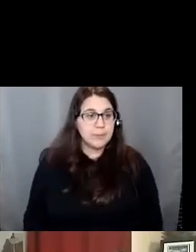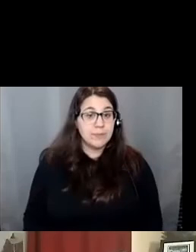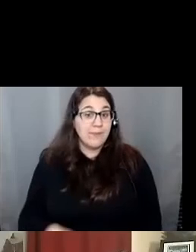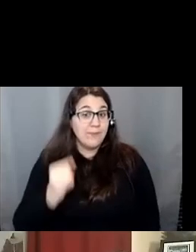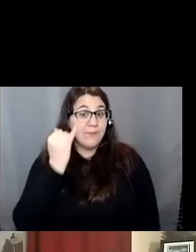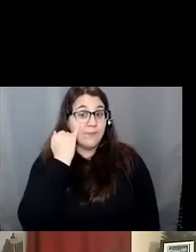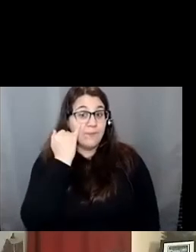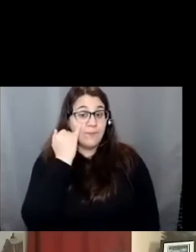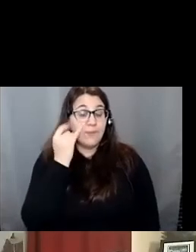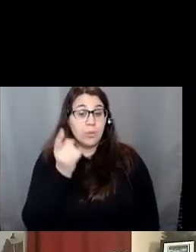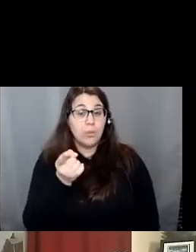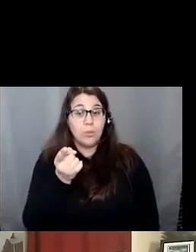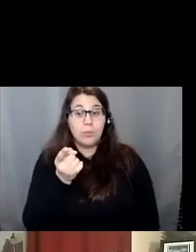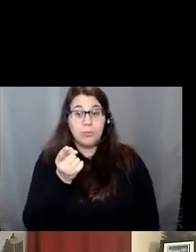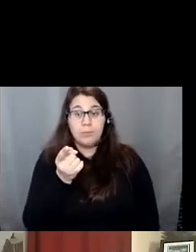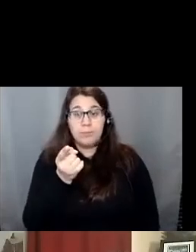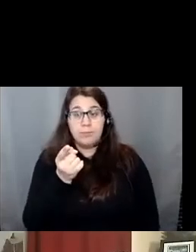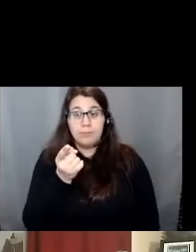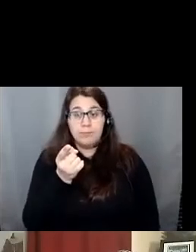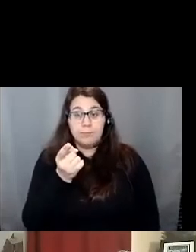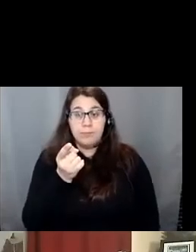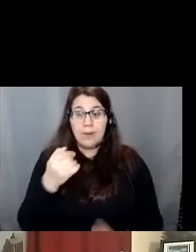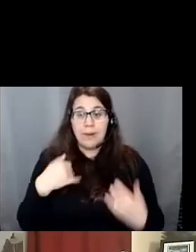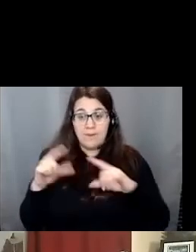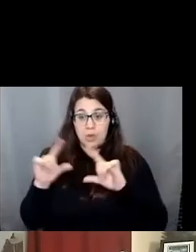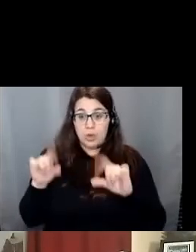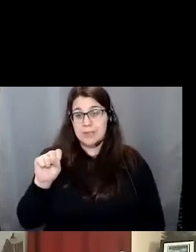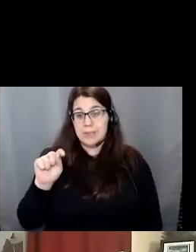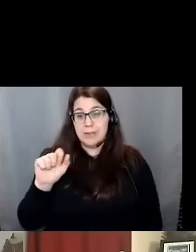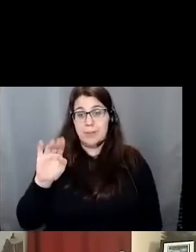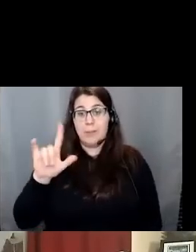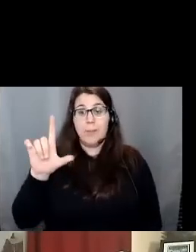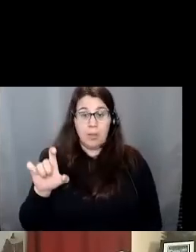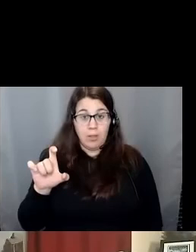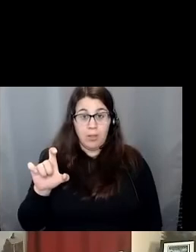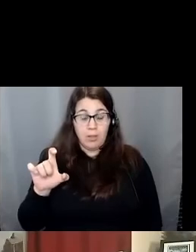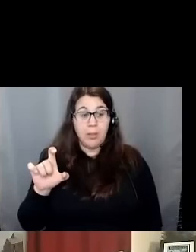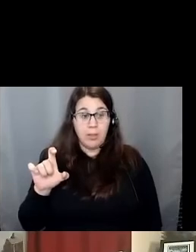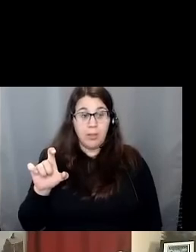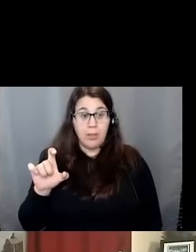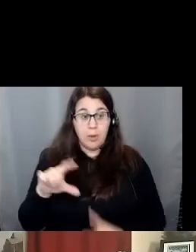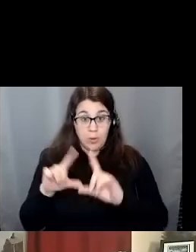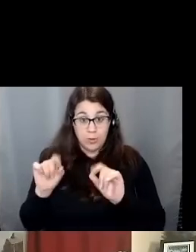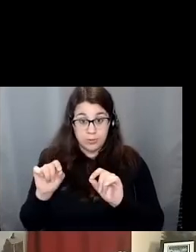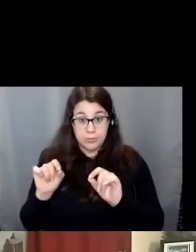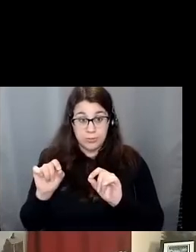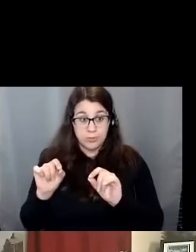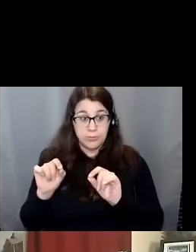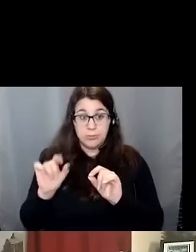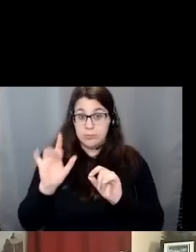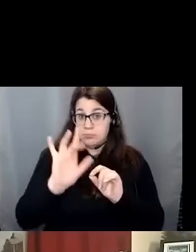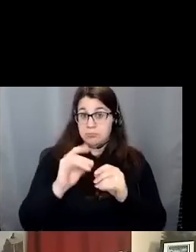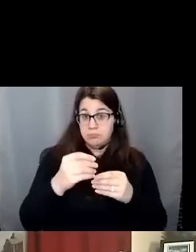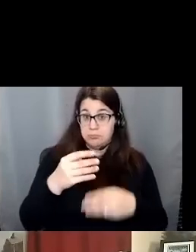you have a stable card, that when you click on this drop-down menu, the card will also be one of